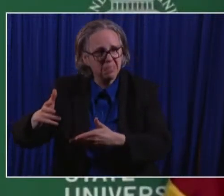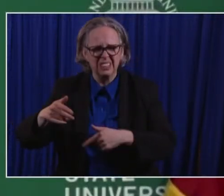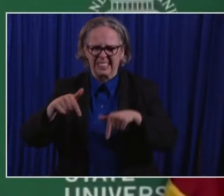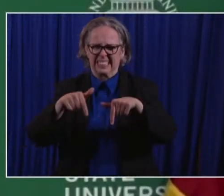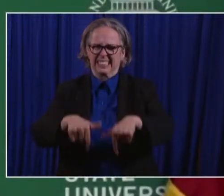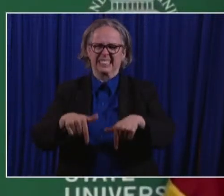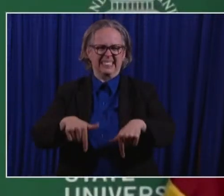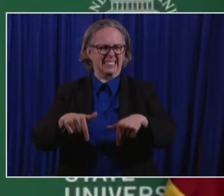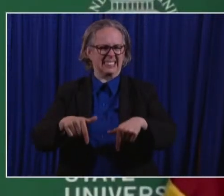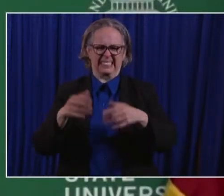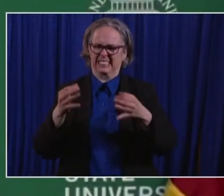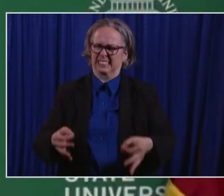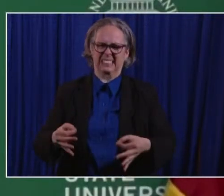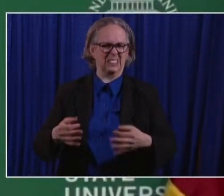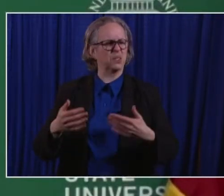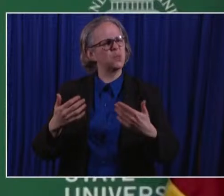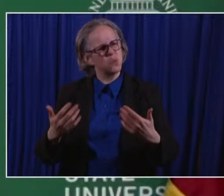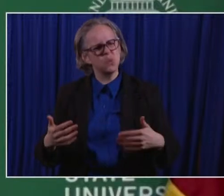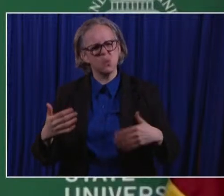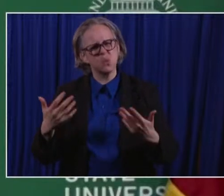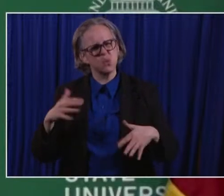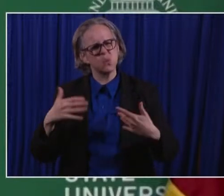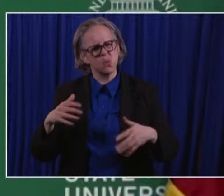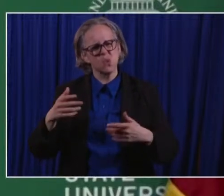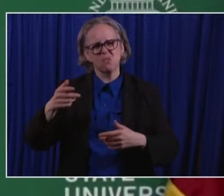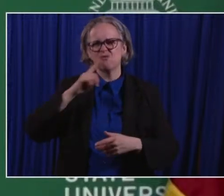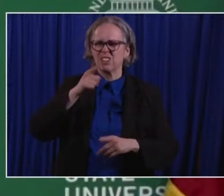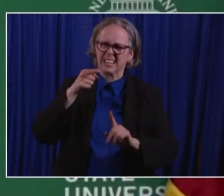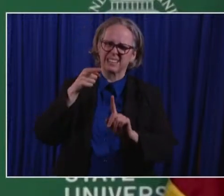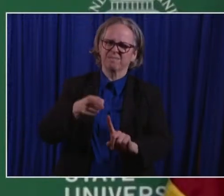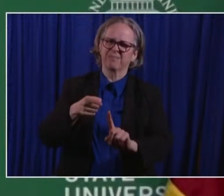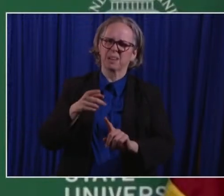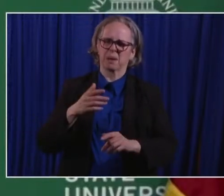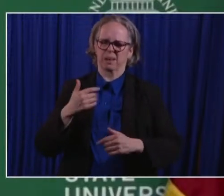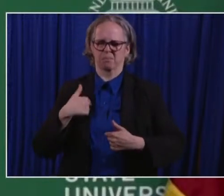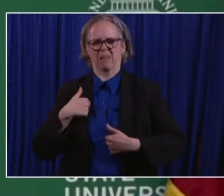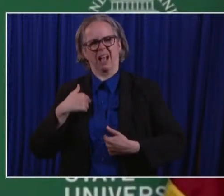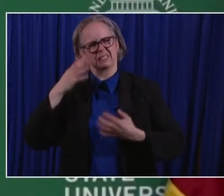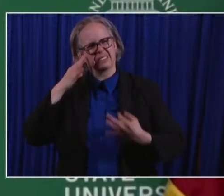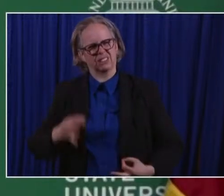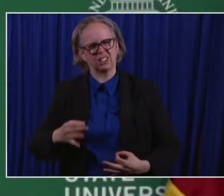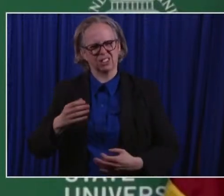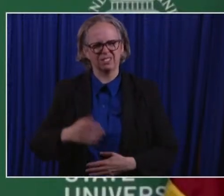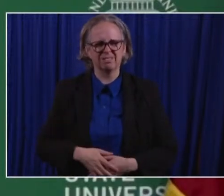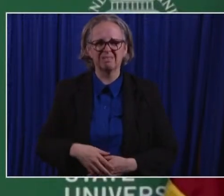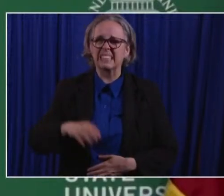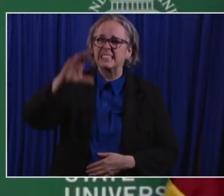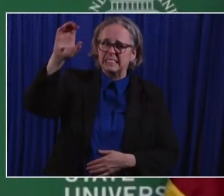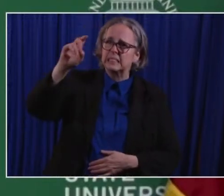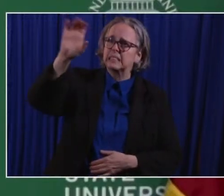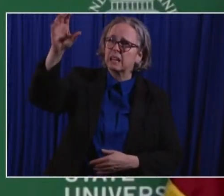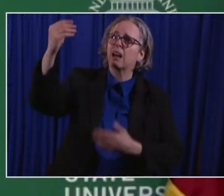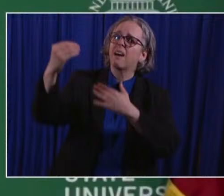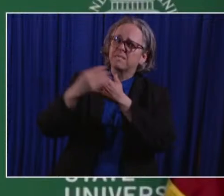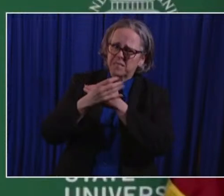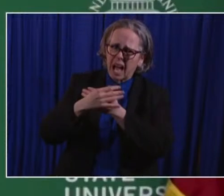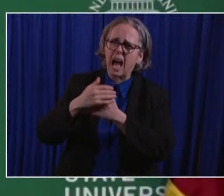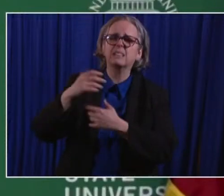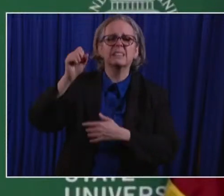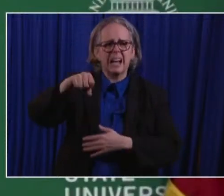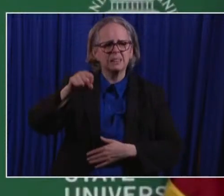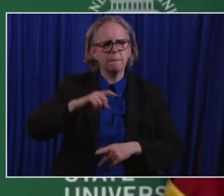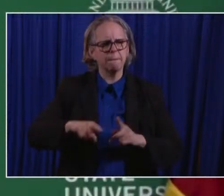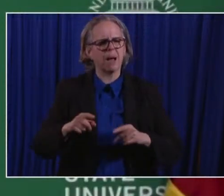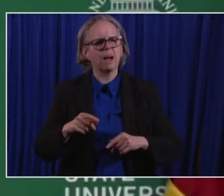has to be made by Ohio officials. But we're certainly always look at what the CDC does. We also look at what other states are doing.